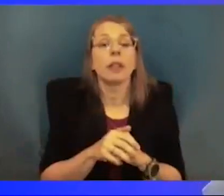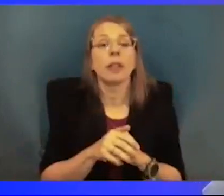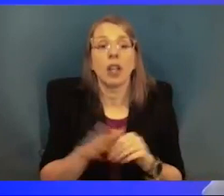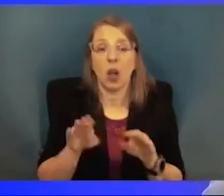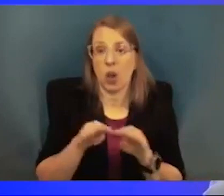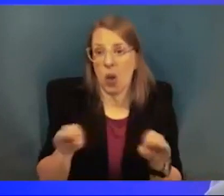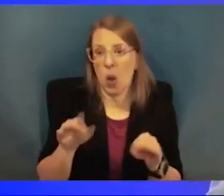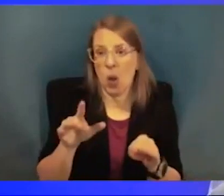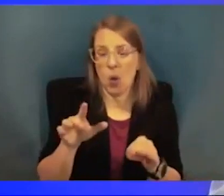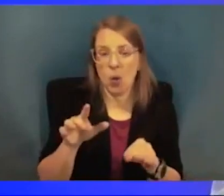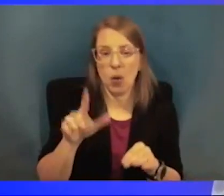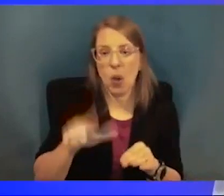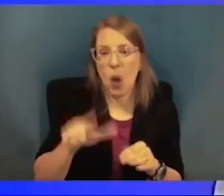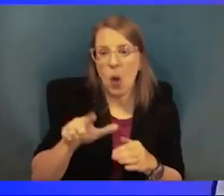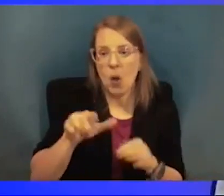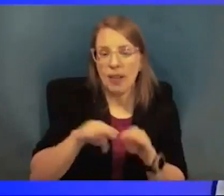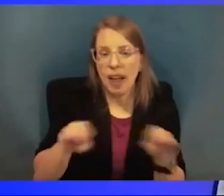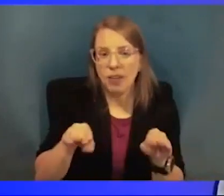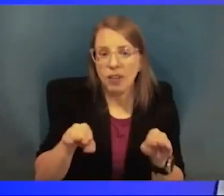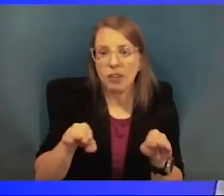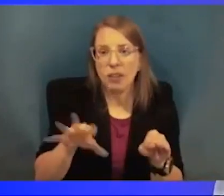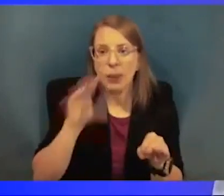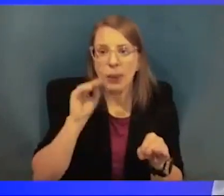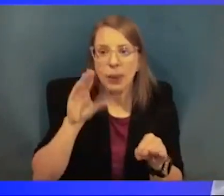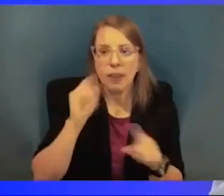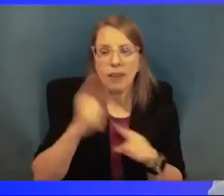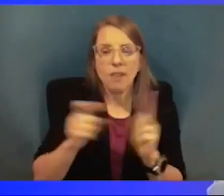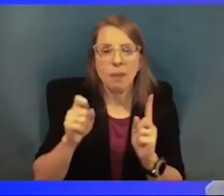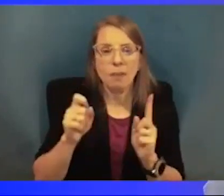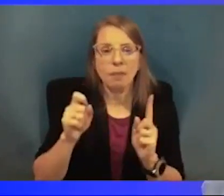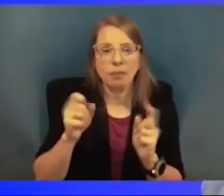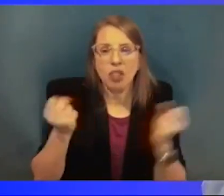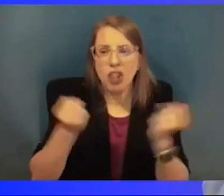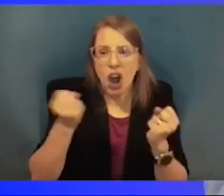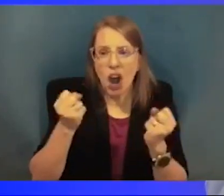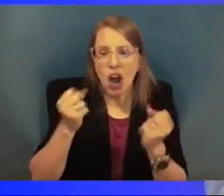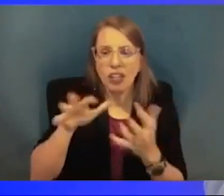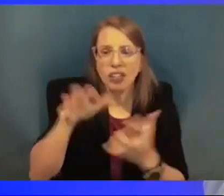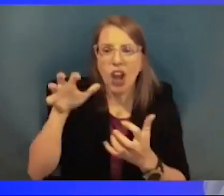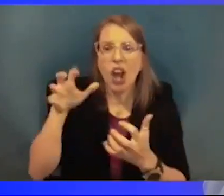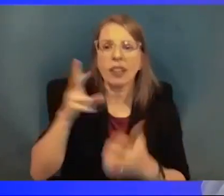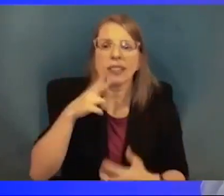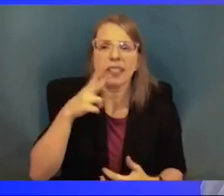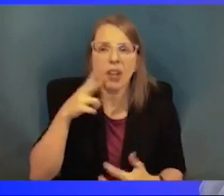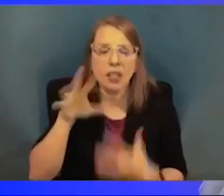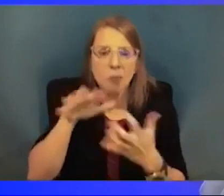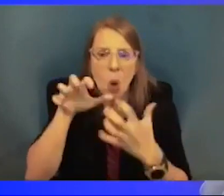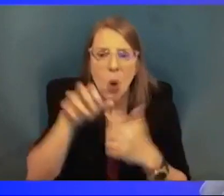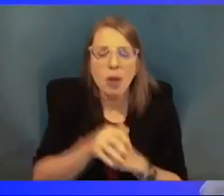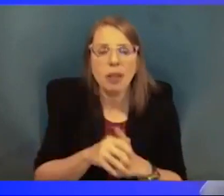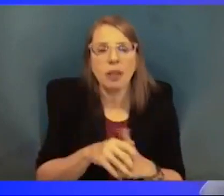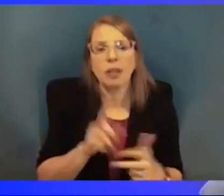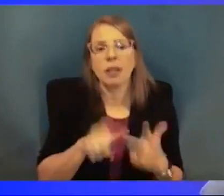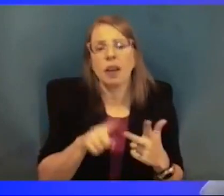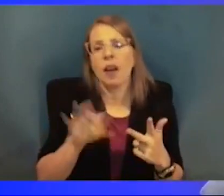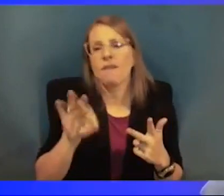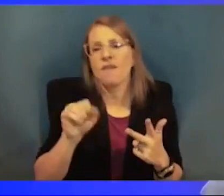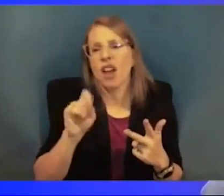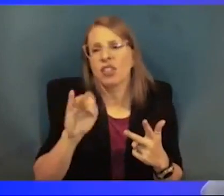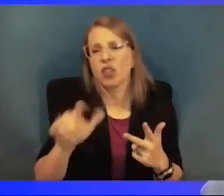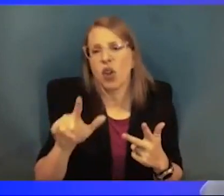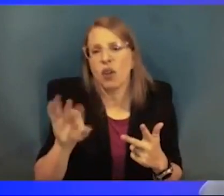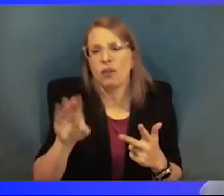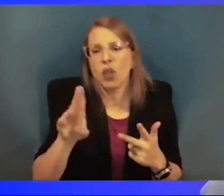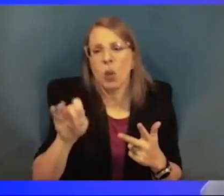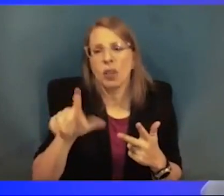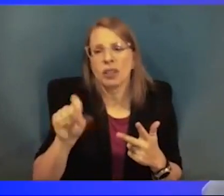exposure every day in the air we breathe from car exhaust and cigarette smoke and gasoline and fossil fuels. So it's nothing